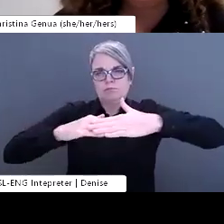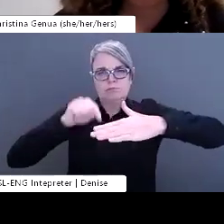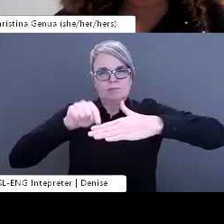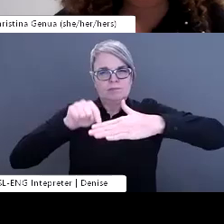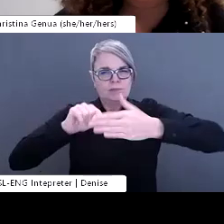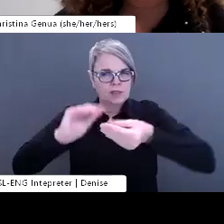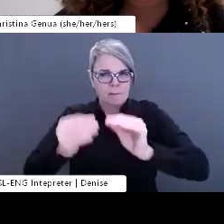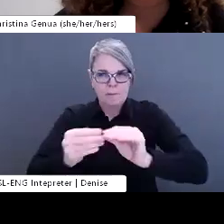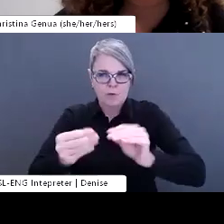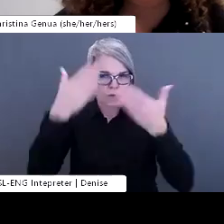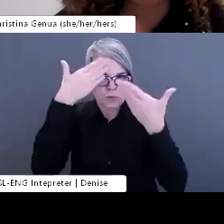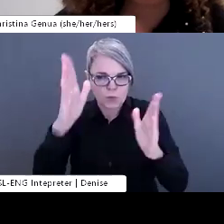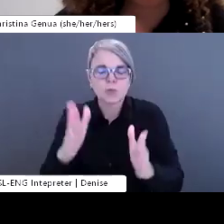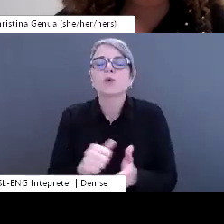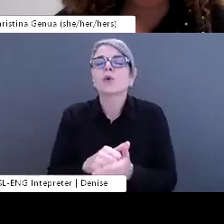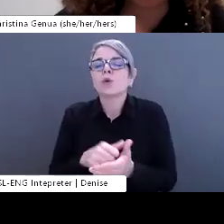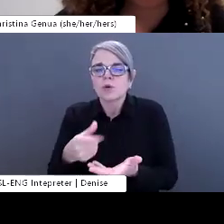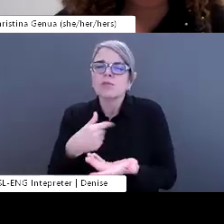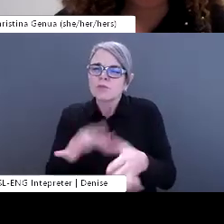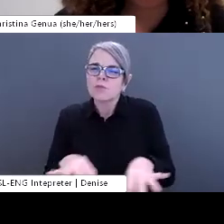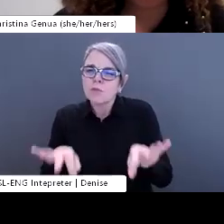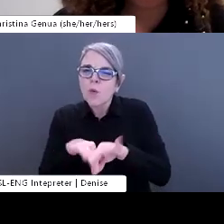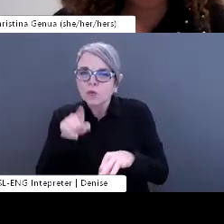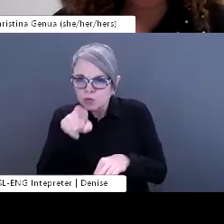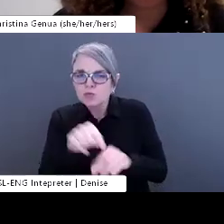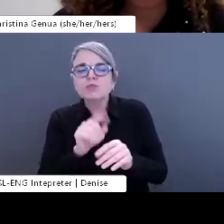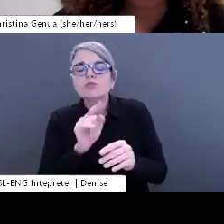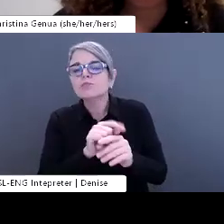the bank, with your bank specifically.